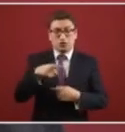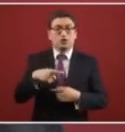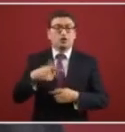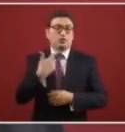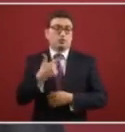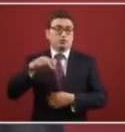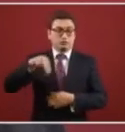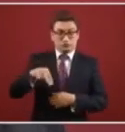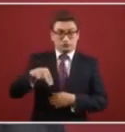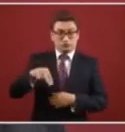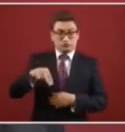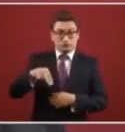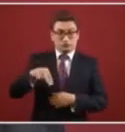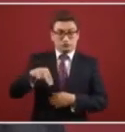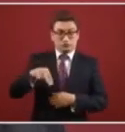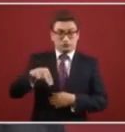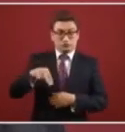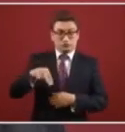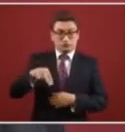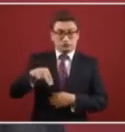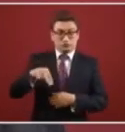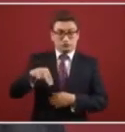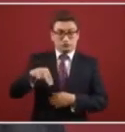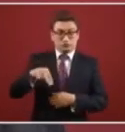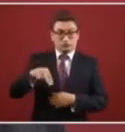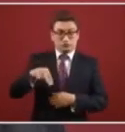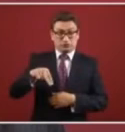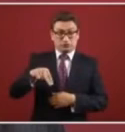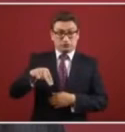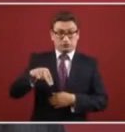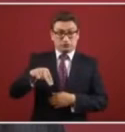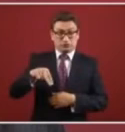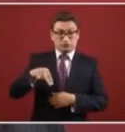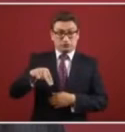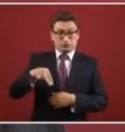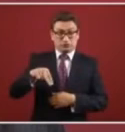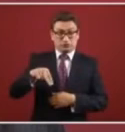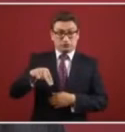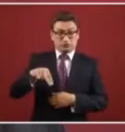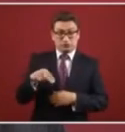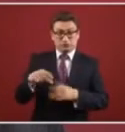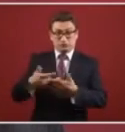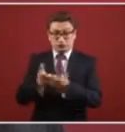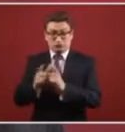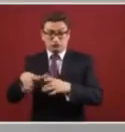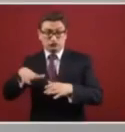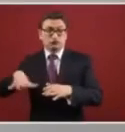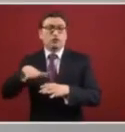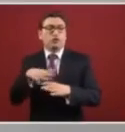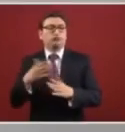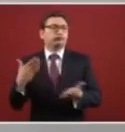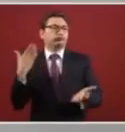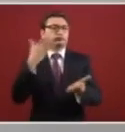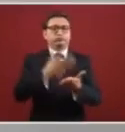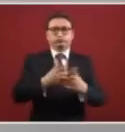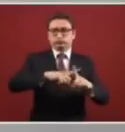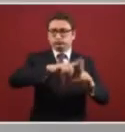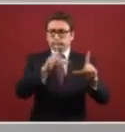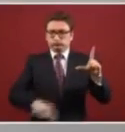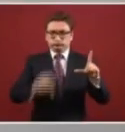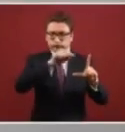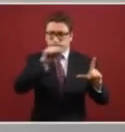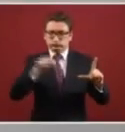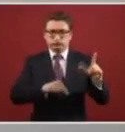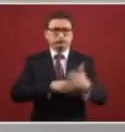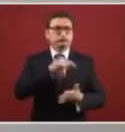Guardia Nacional. That we look for more presence from the National Guard. en el territorio,